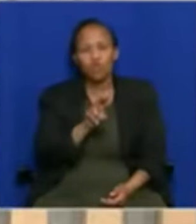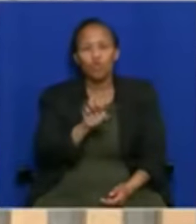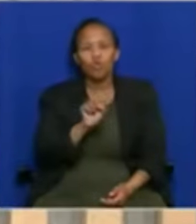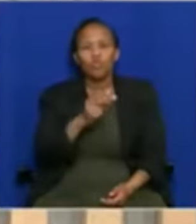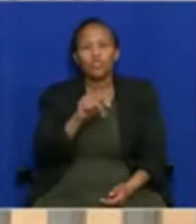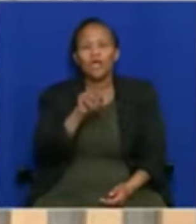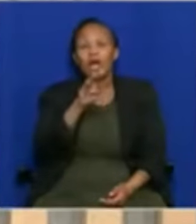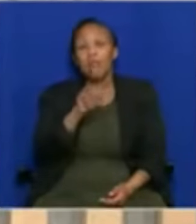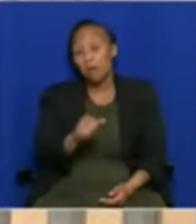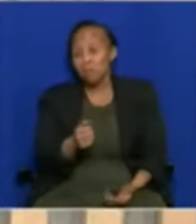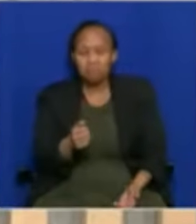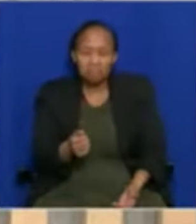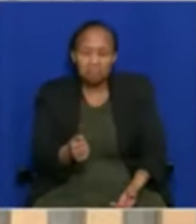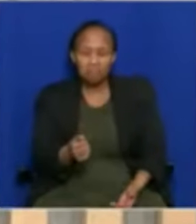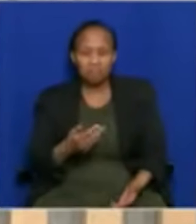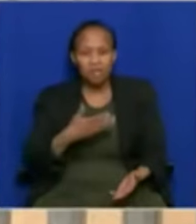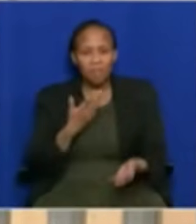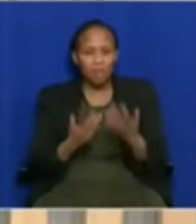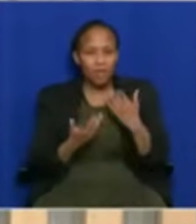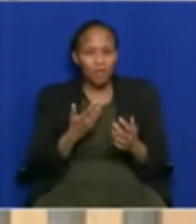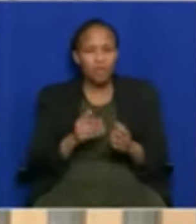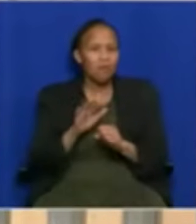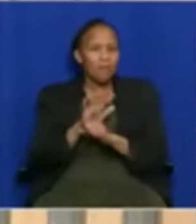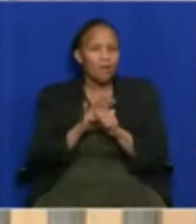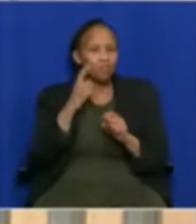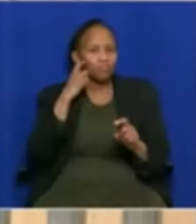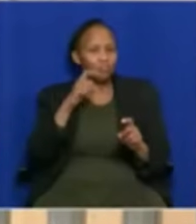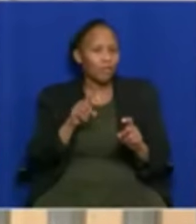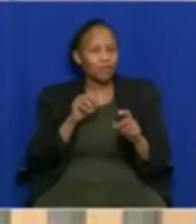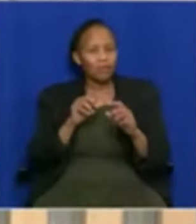his vetting kind of scenario. Am I getting the right picture here?